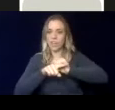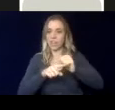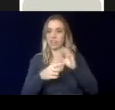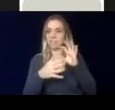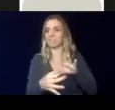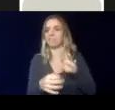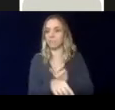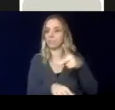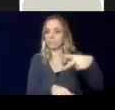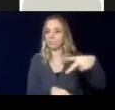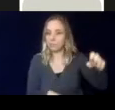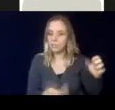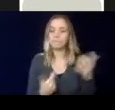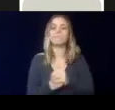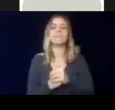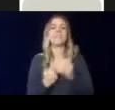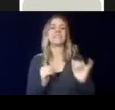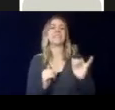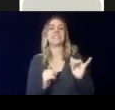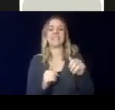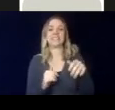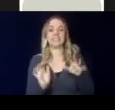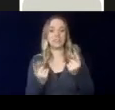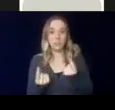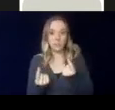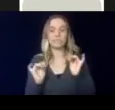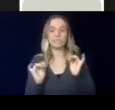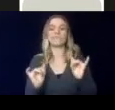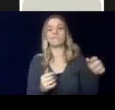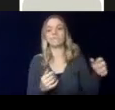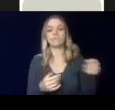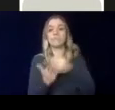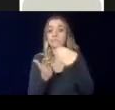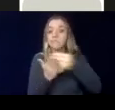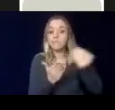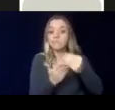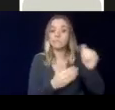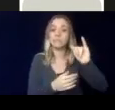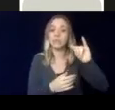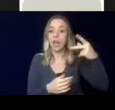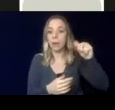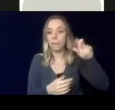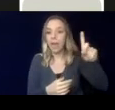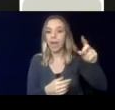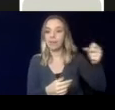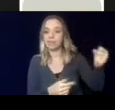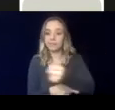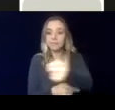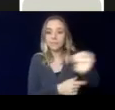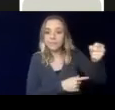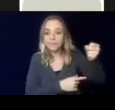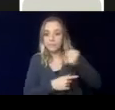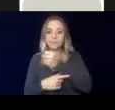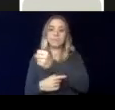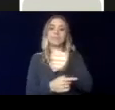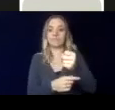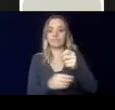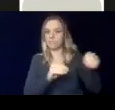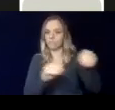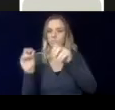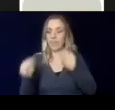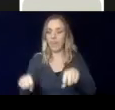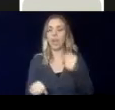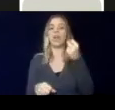is we quickly obtained iPads for mobile units, and this allowed ongoing